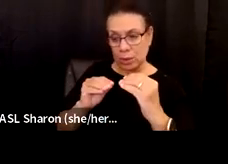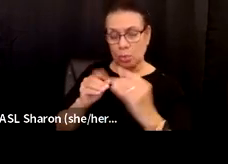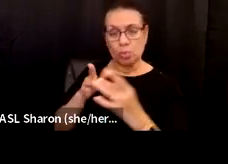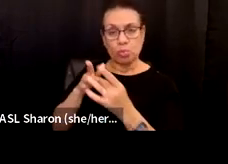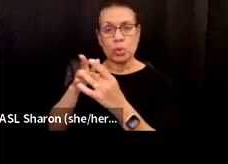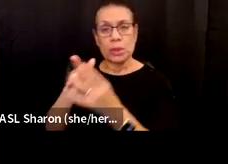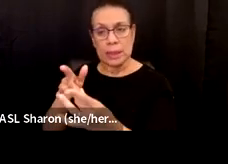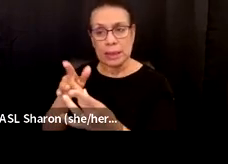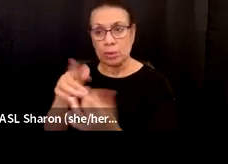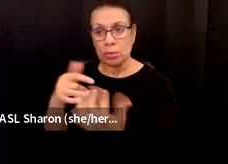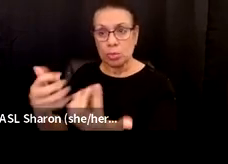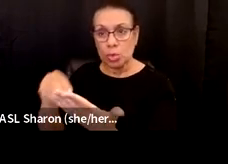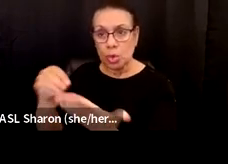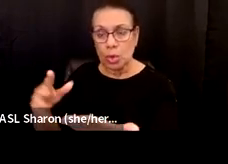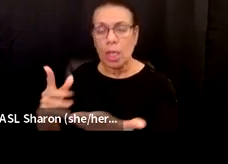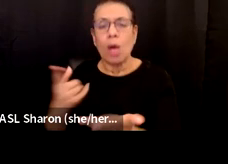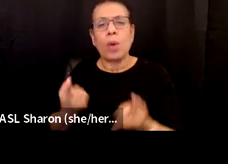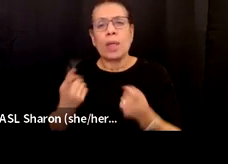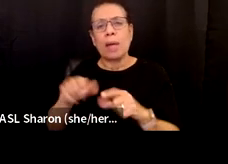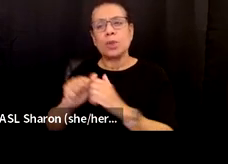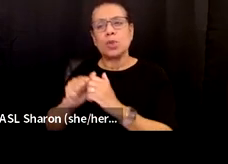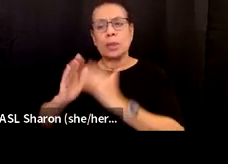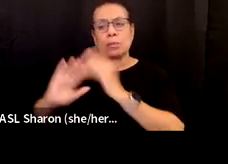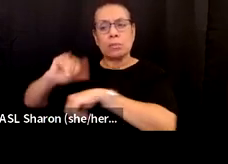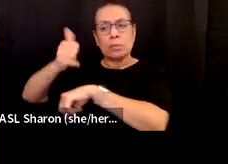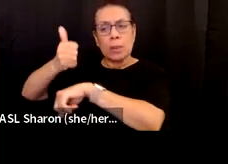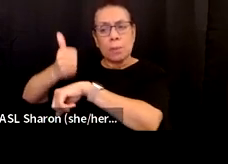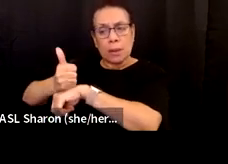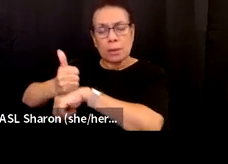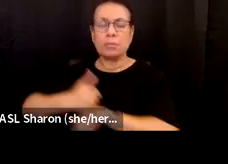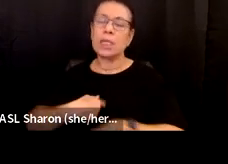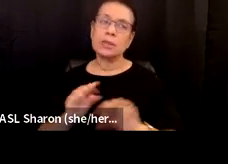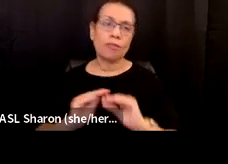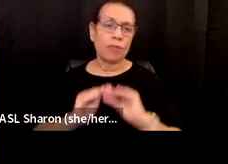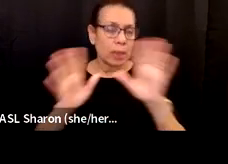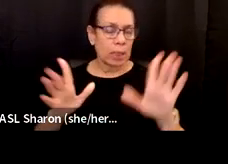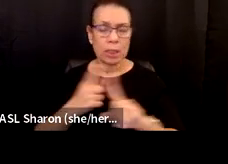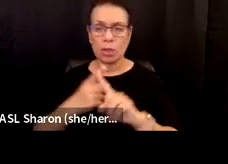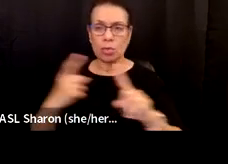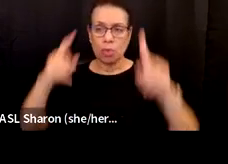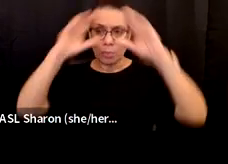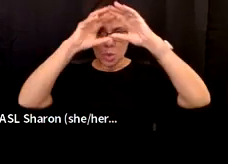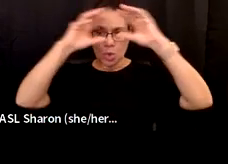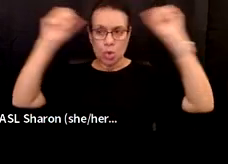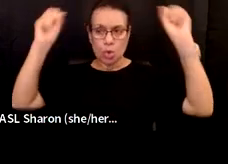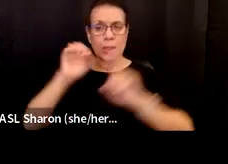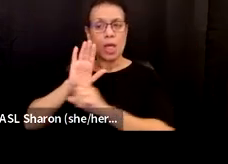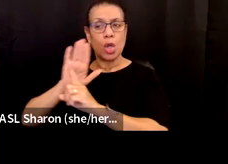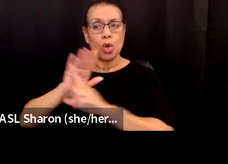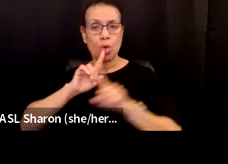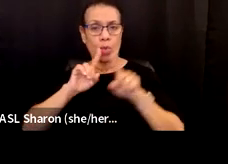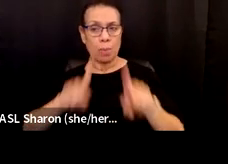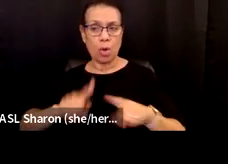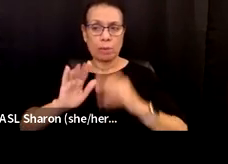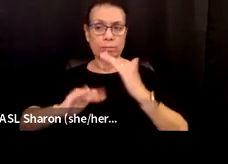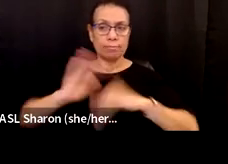facilities and buildings there is no question to the superintendent's earlier points in her report that structural things